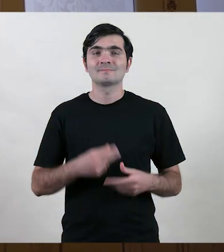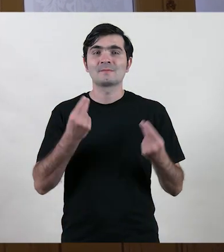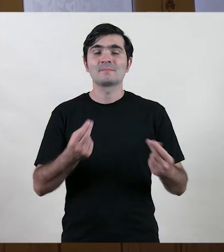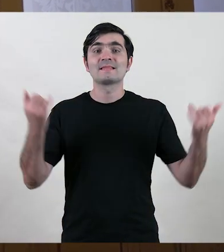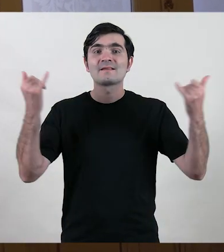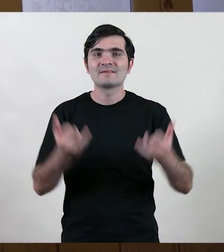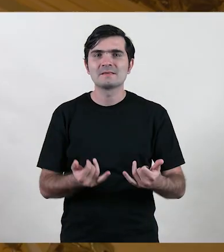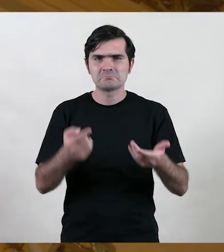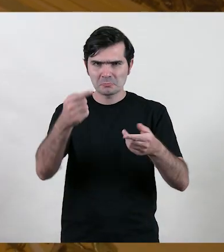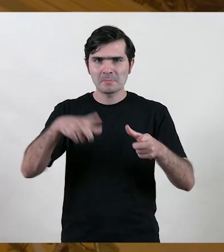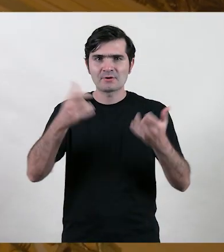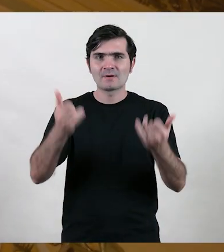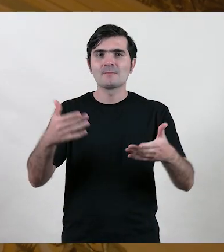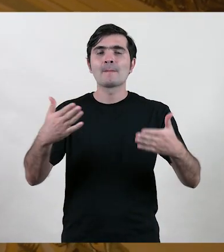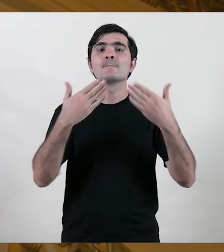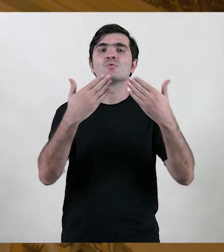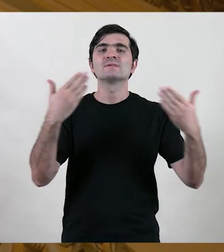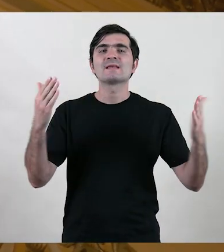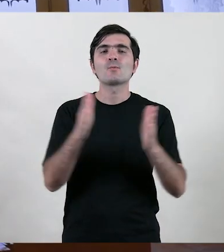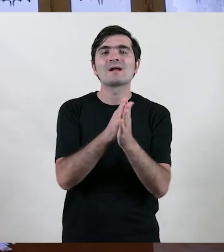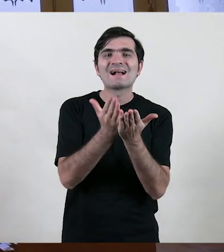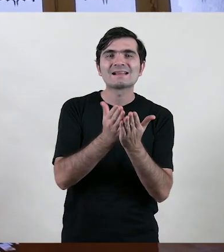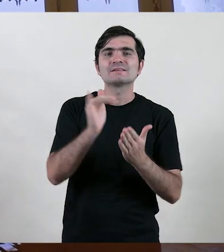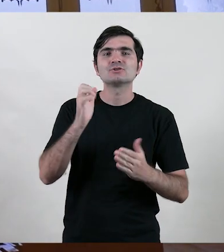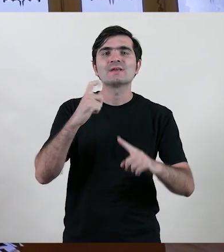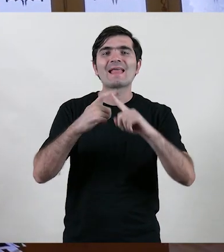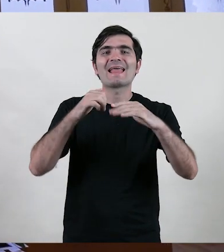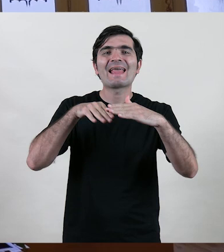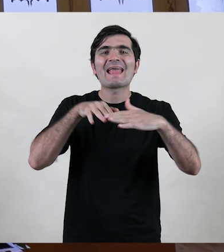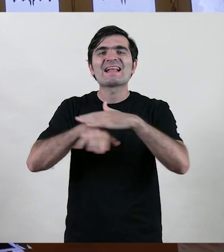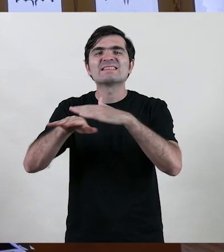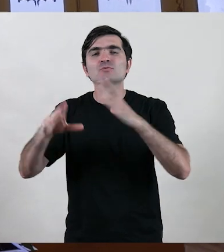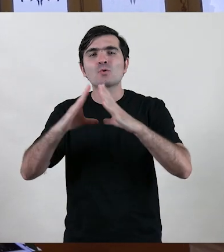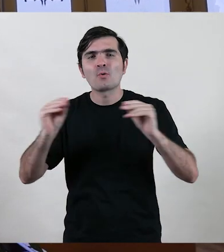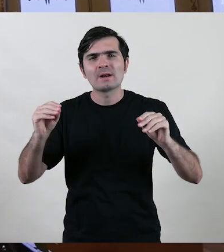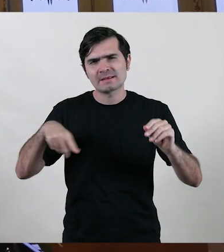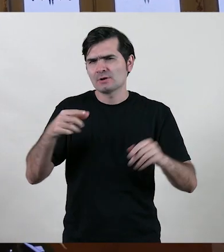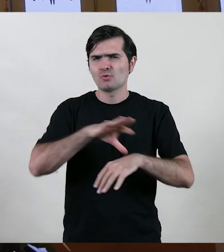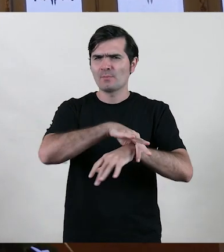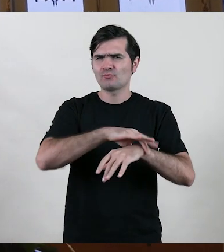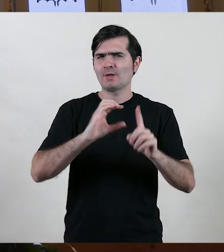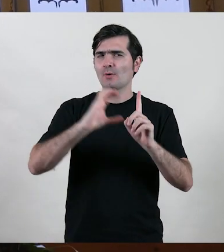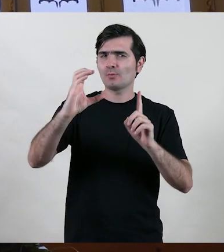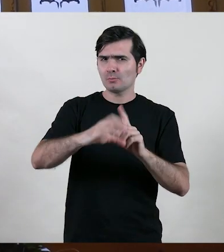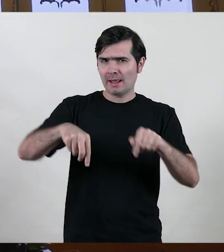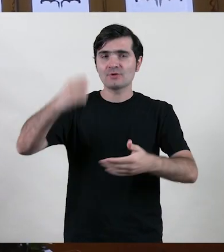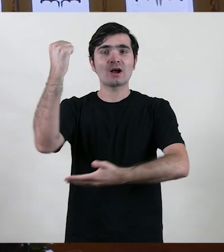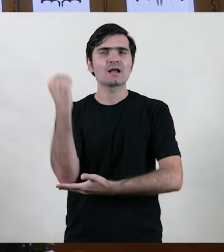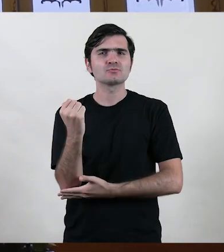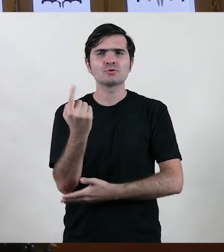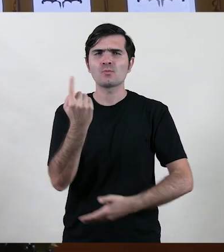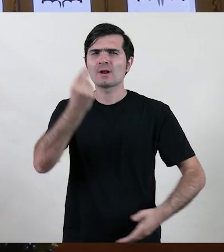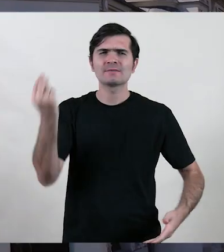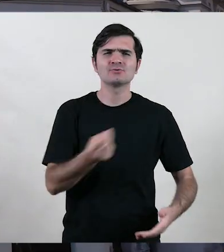Welcome. You have entered the Romanian Book and Exile Museum, a cultural gem hosted by one of Craiova's